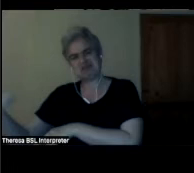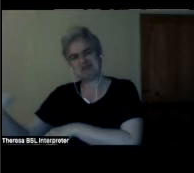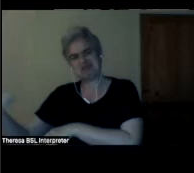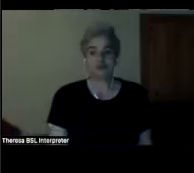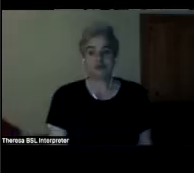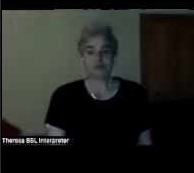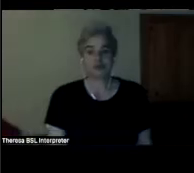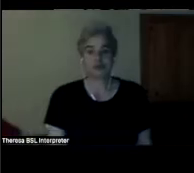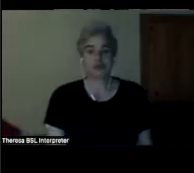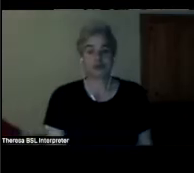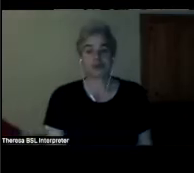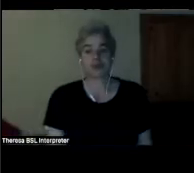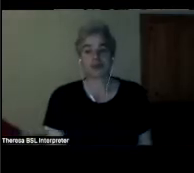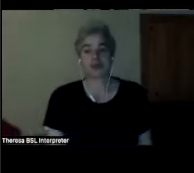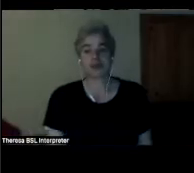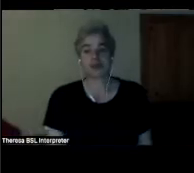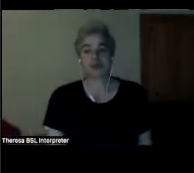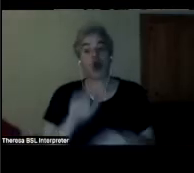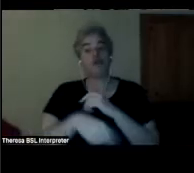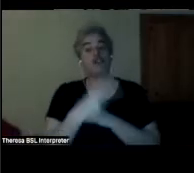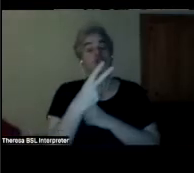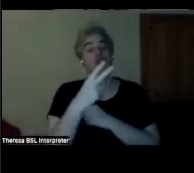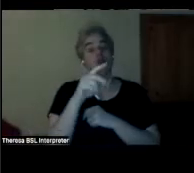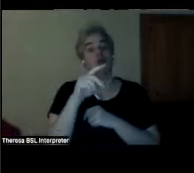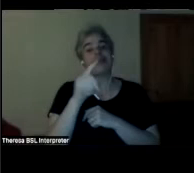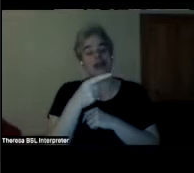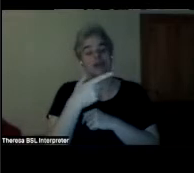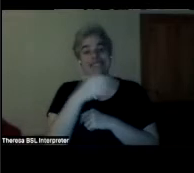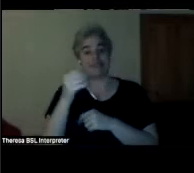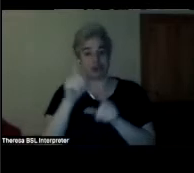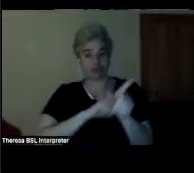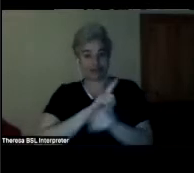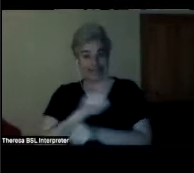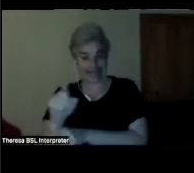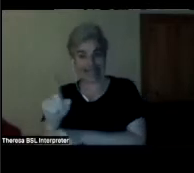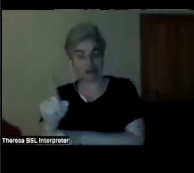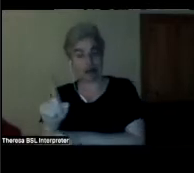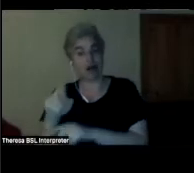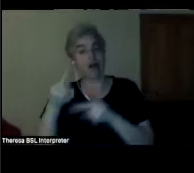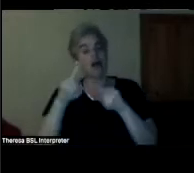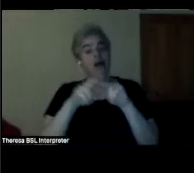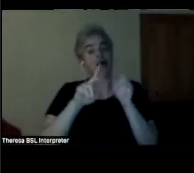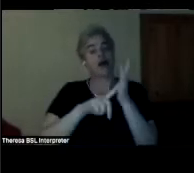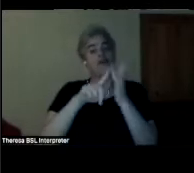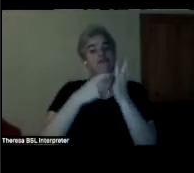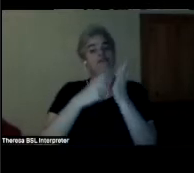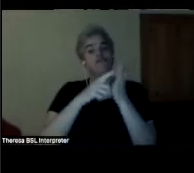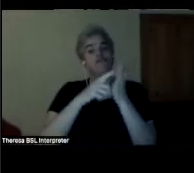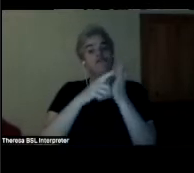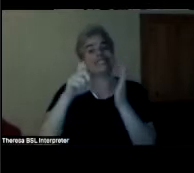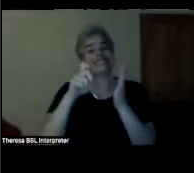Well, over 2,700 years later, Florence Nightingale